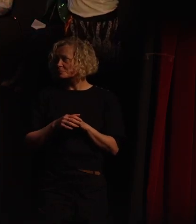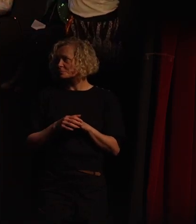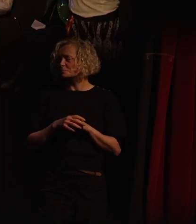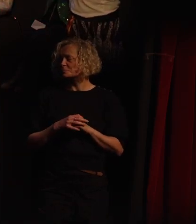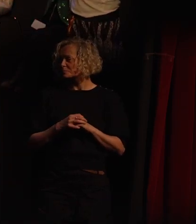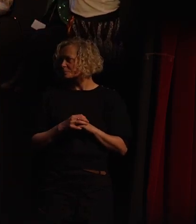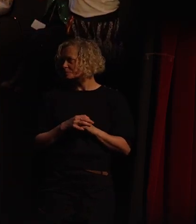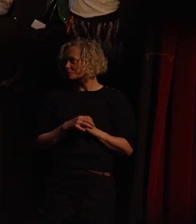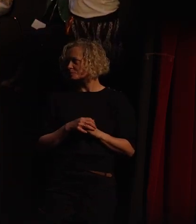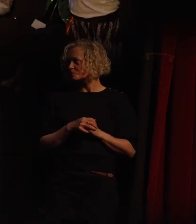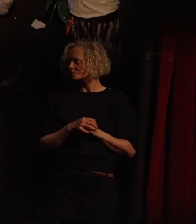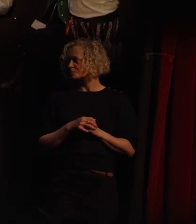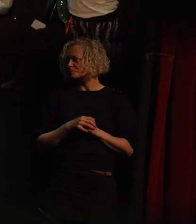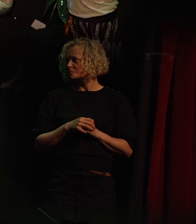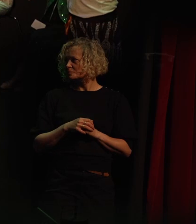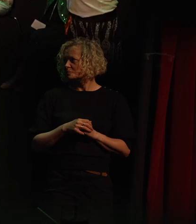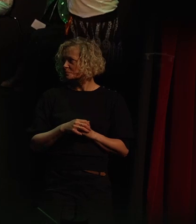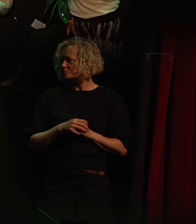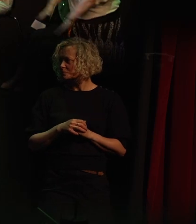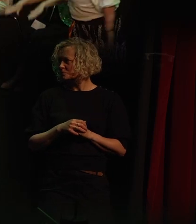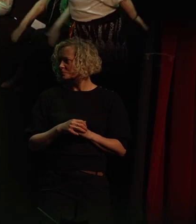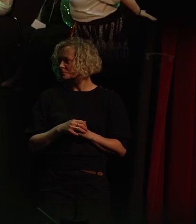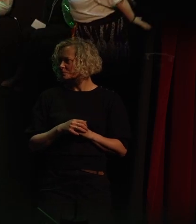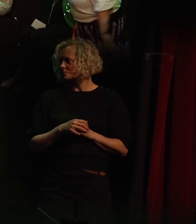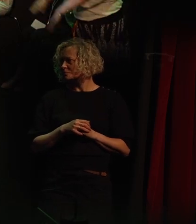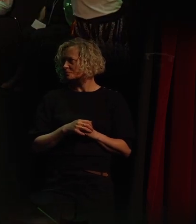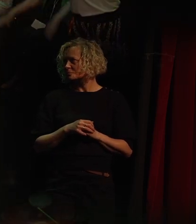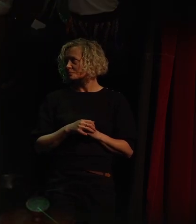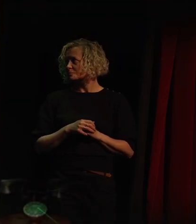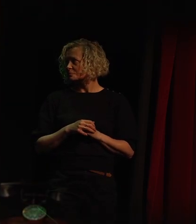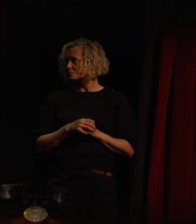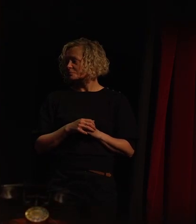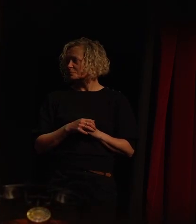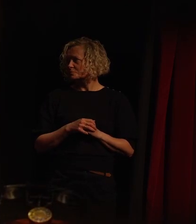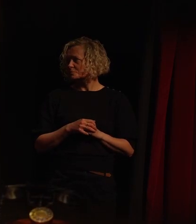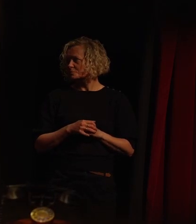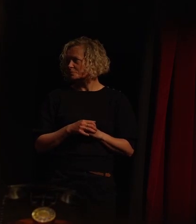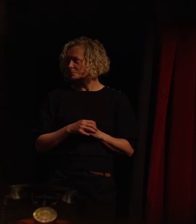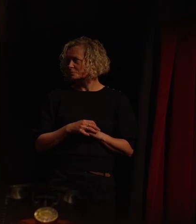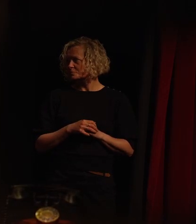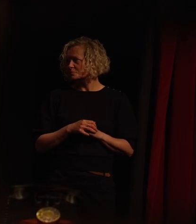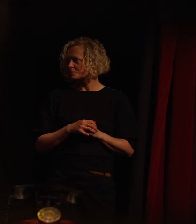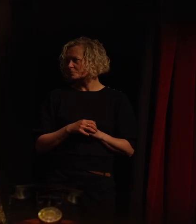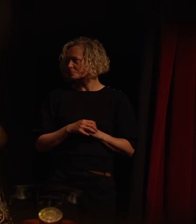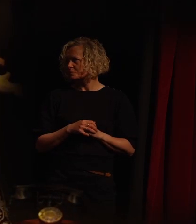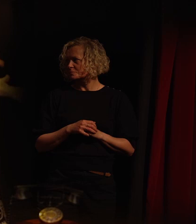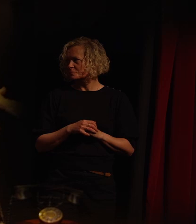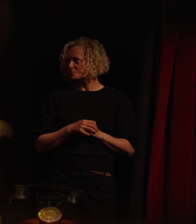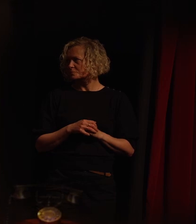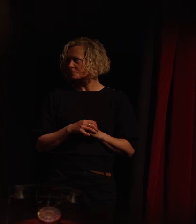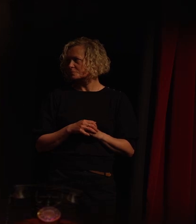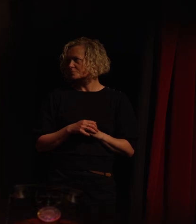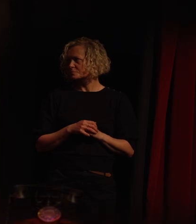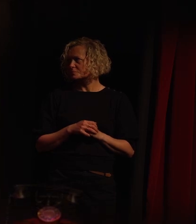palms up, palms down. Swing it back, swing it forward, right high. Back